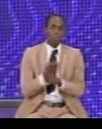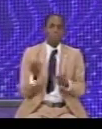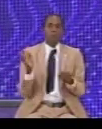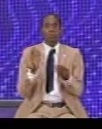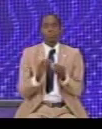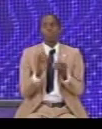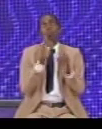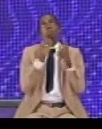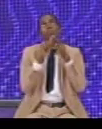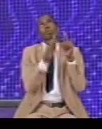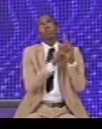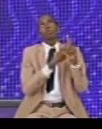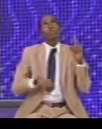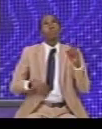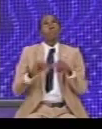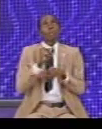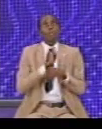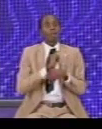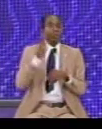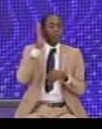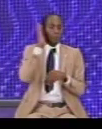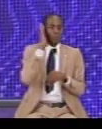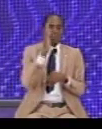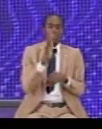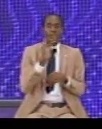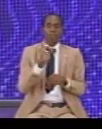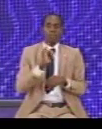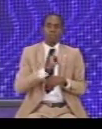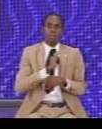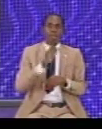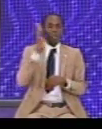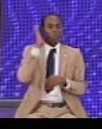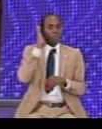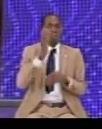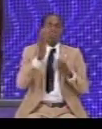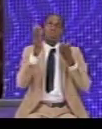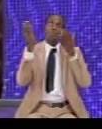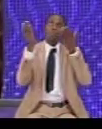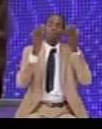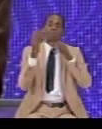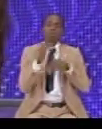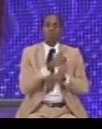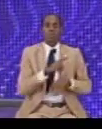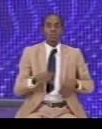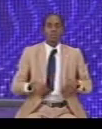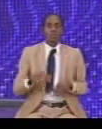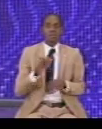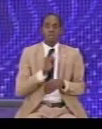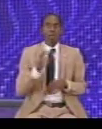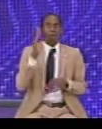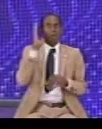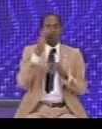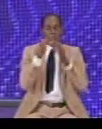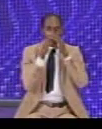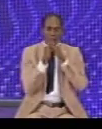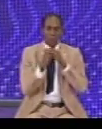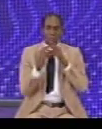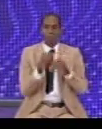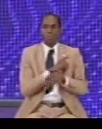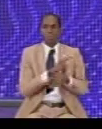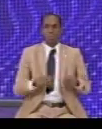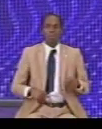the Lord, I will. I will. I will serve the Lord. I will worship the Lord